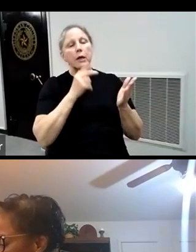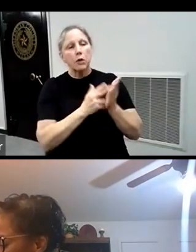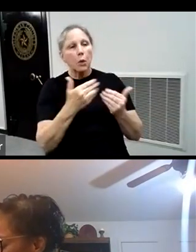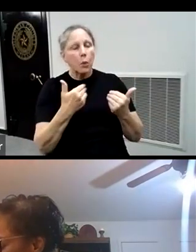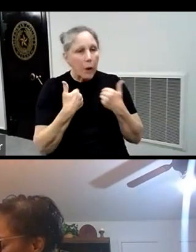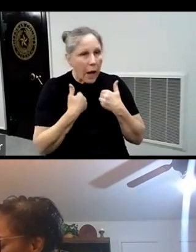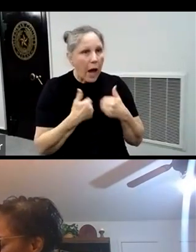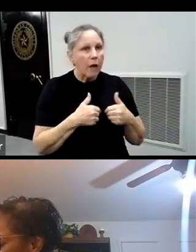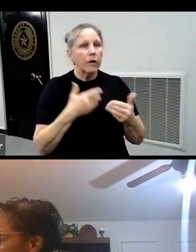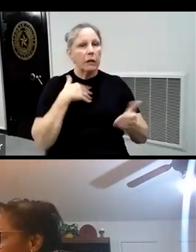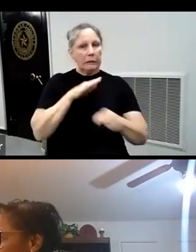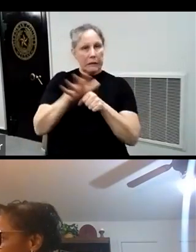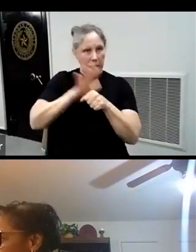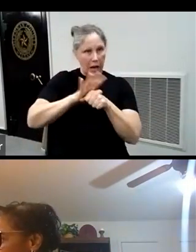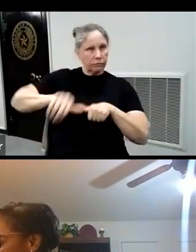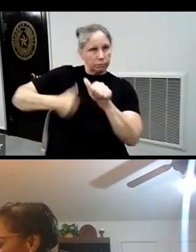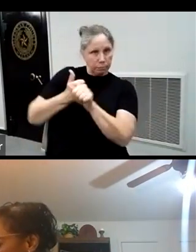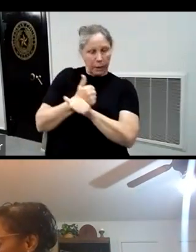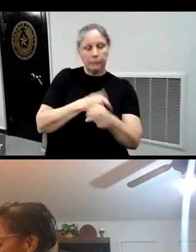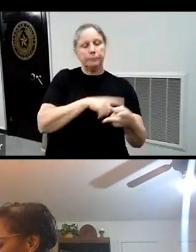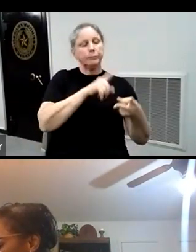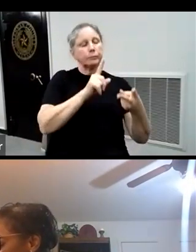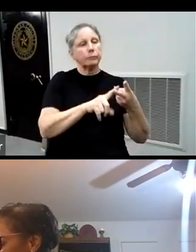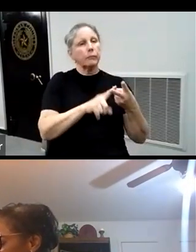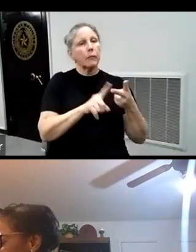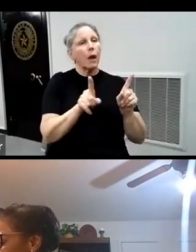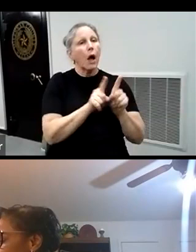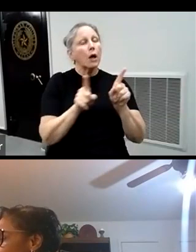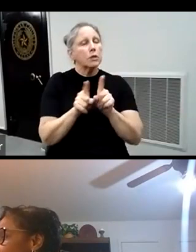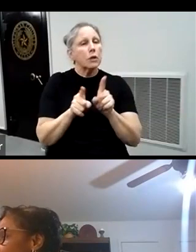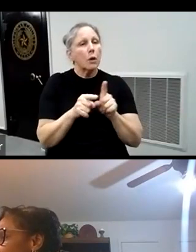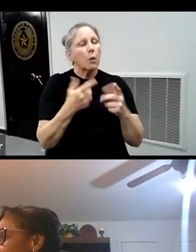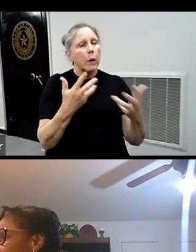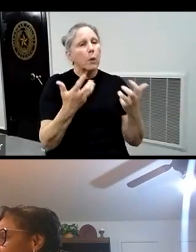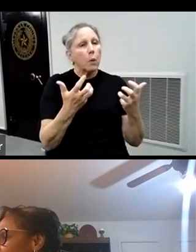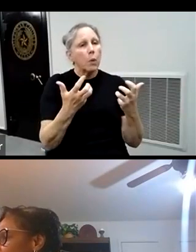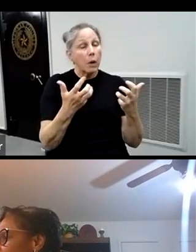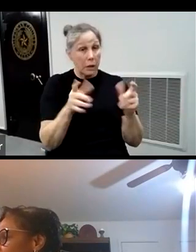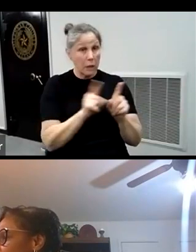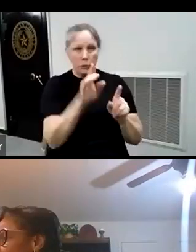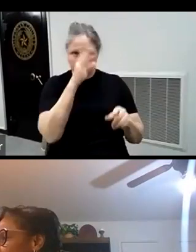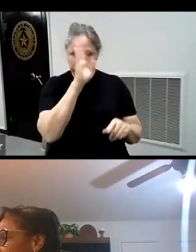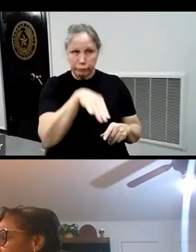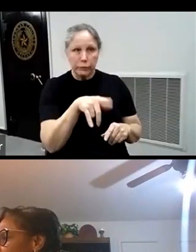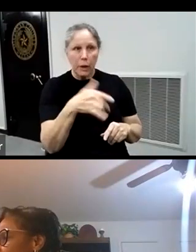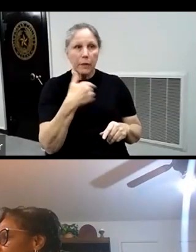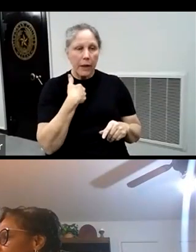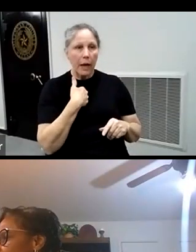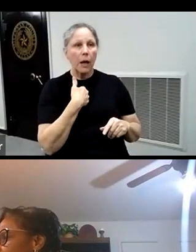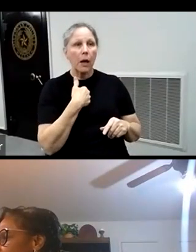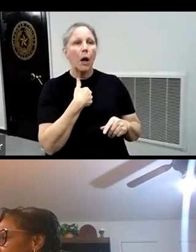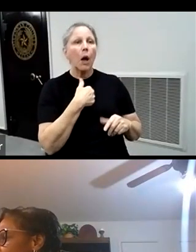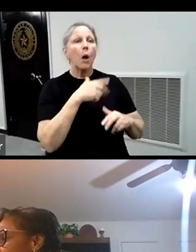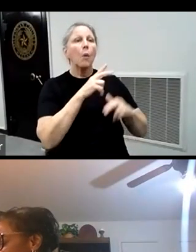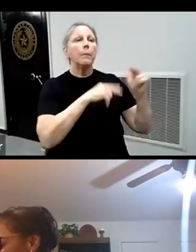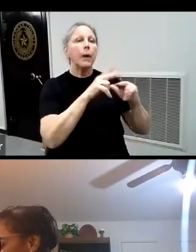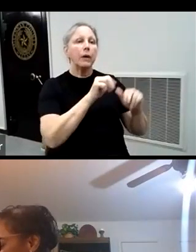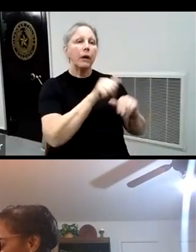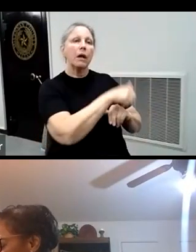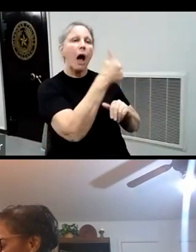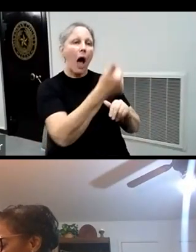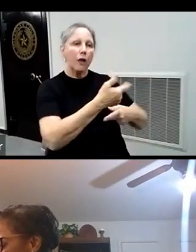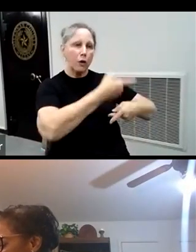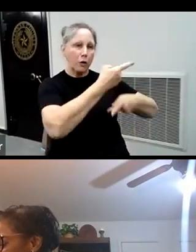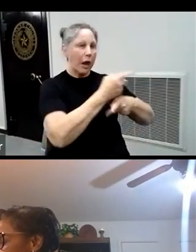good stockpile. And the other things that we've been looking at is, as we all know, we are building for an alternate care site if the worst